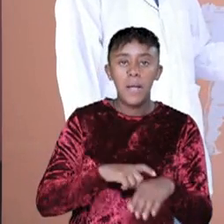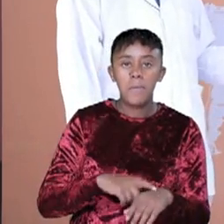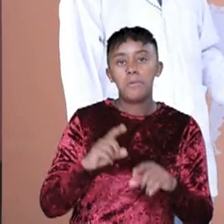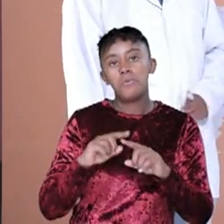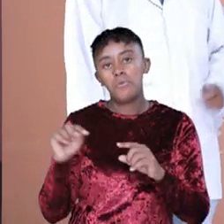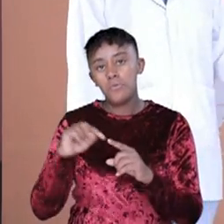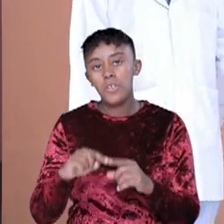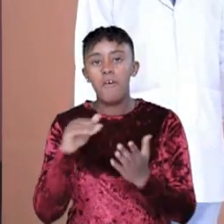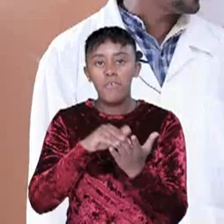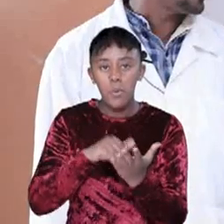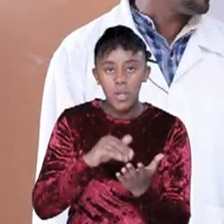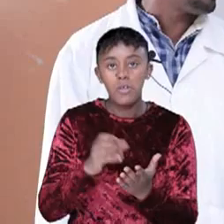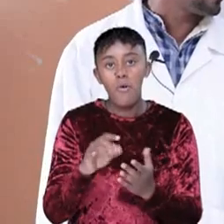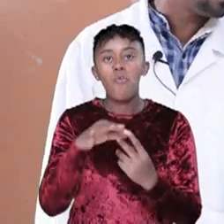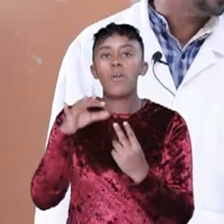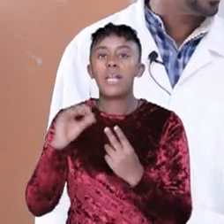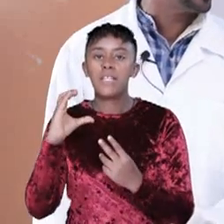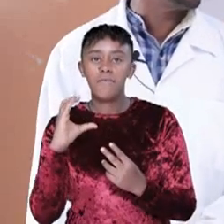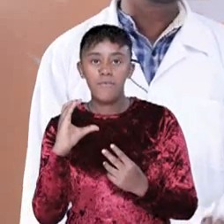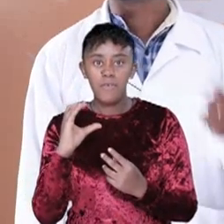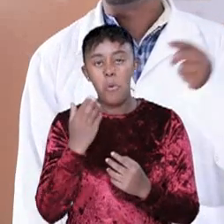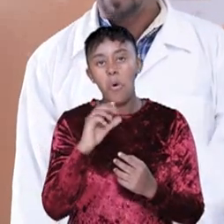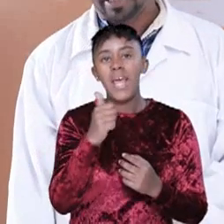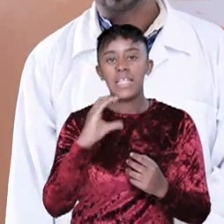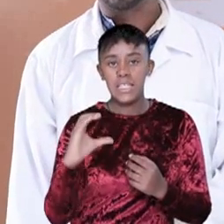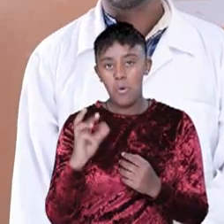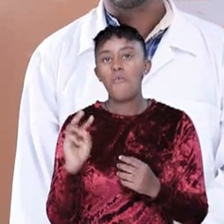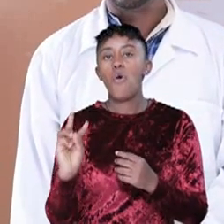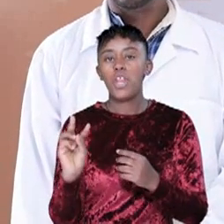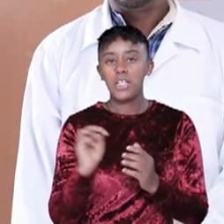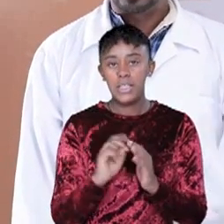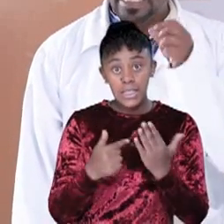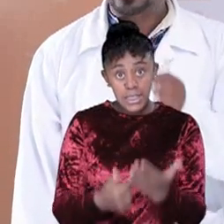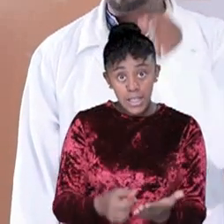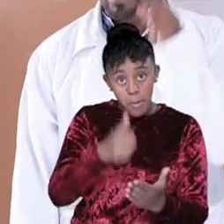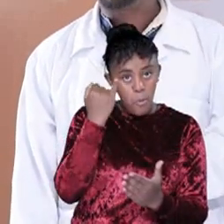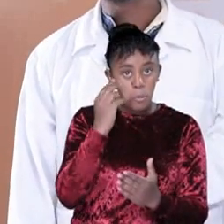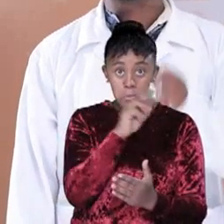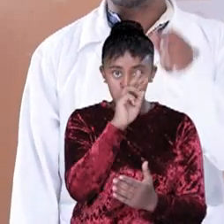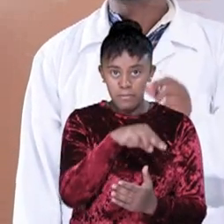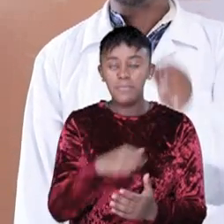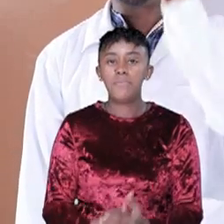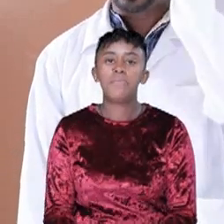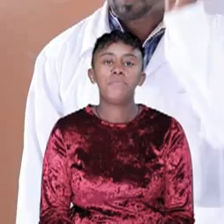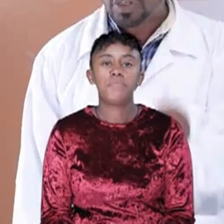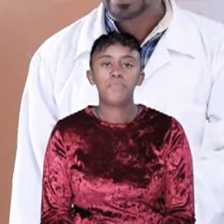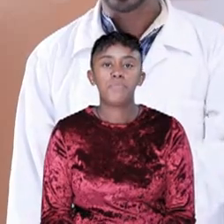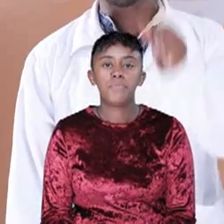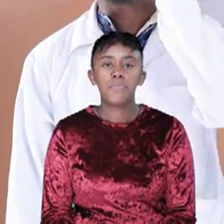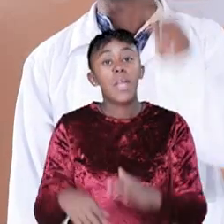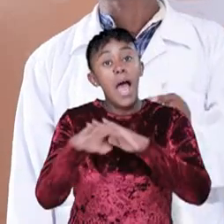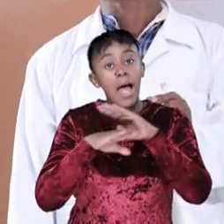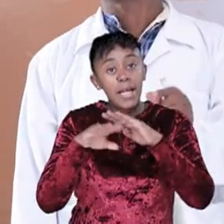find the period frequency of alternating current or voltage. This is the main point that we are going to